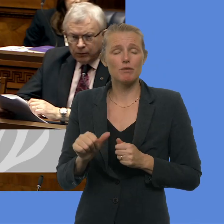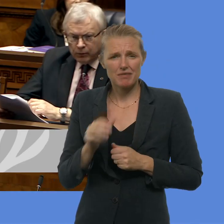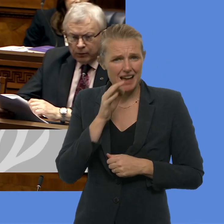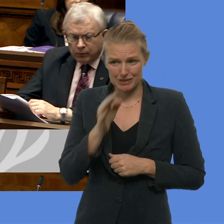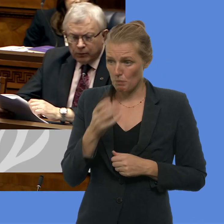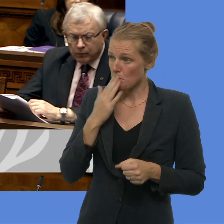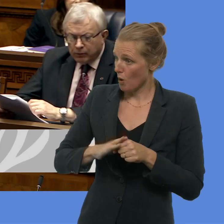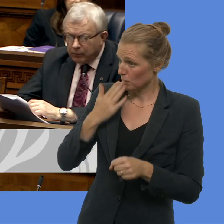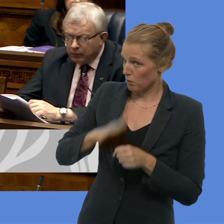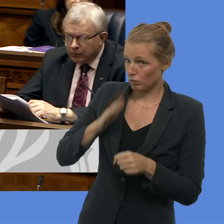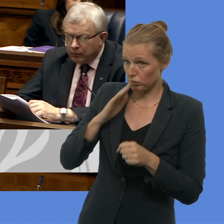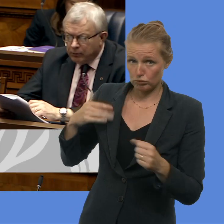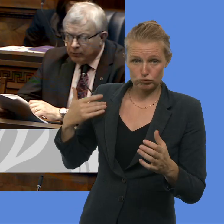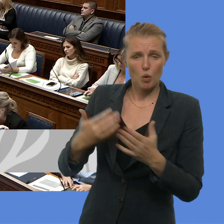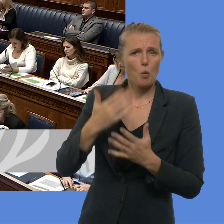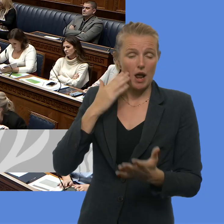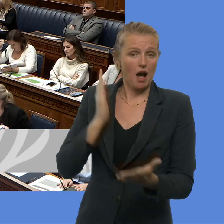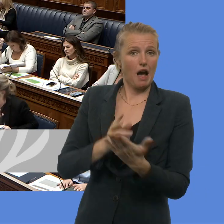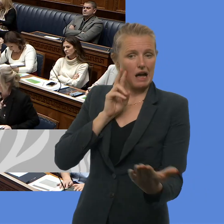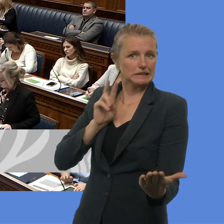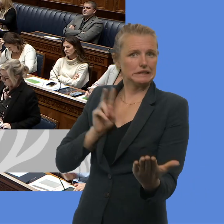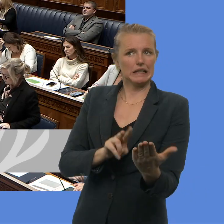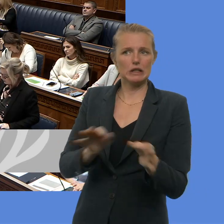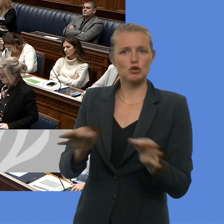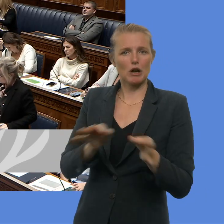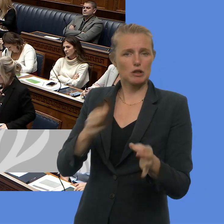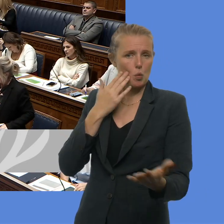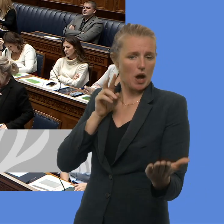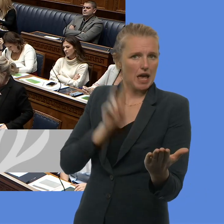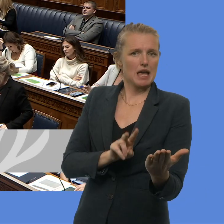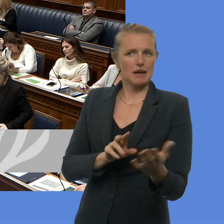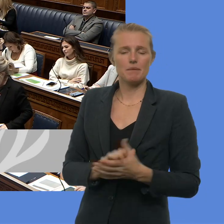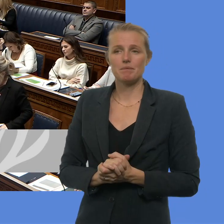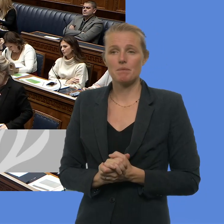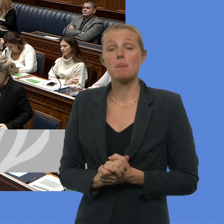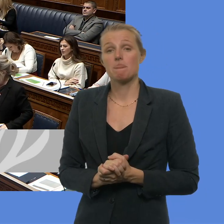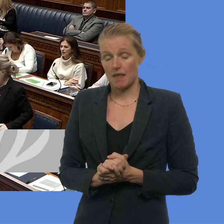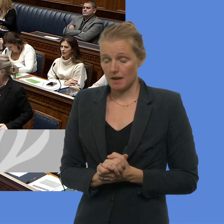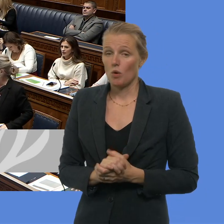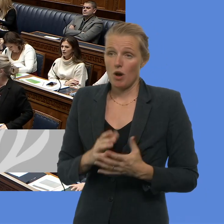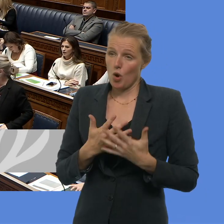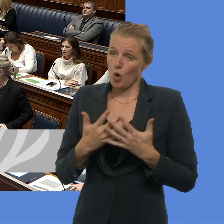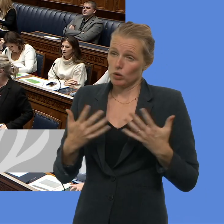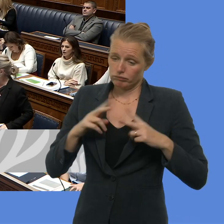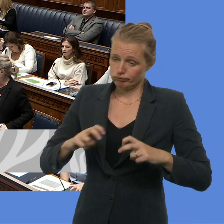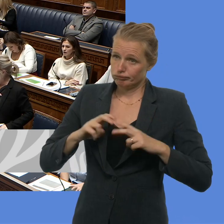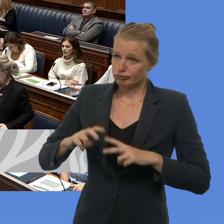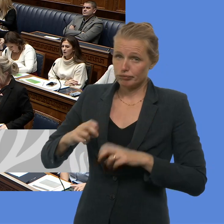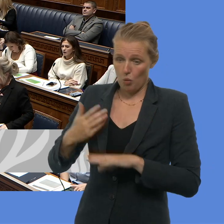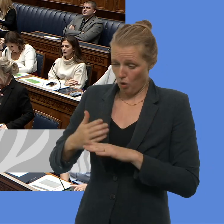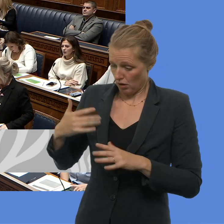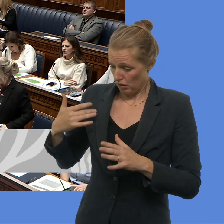sign of it. When are we actually going to see that document? An immense amount of work has already informed the key themes that have been set out in